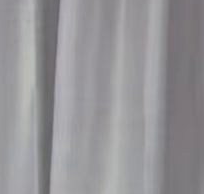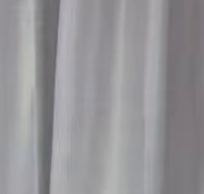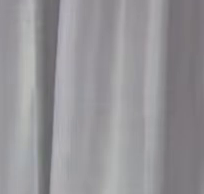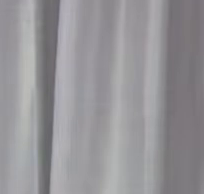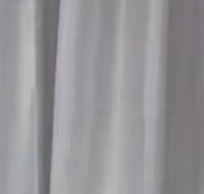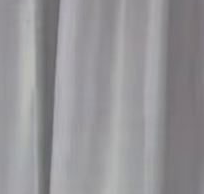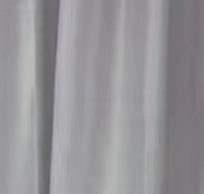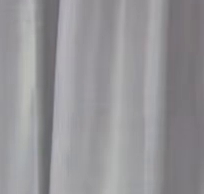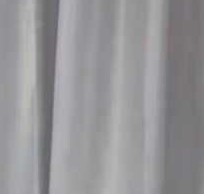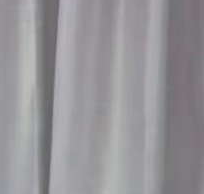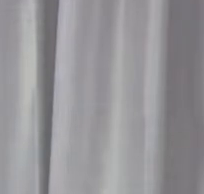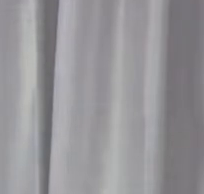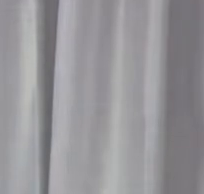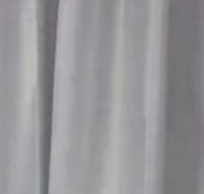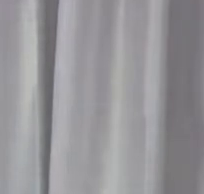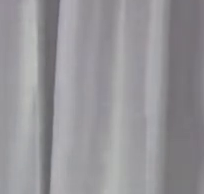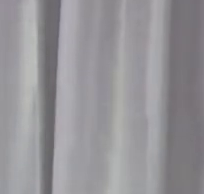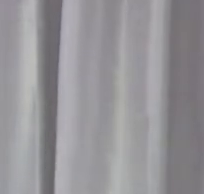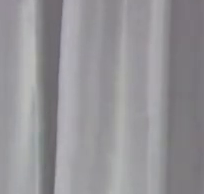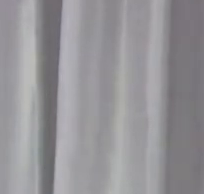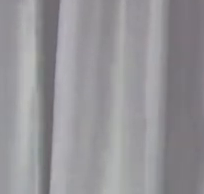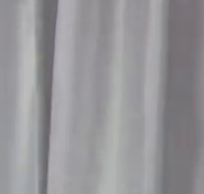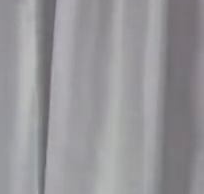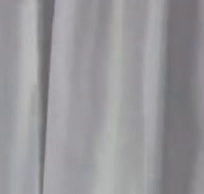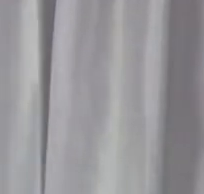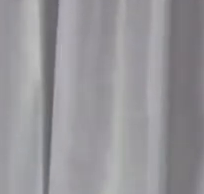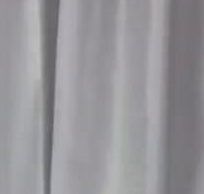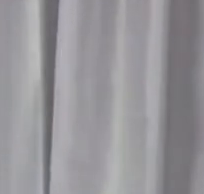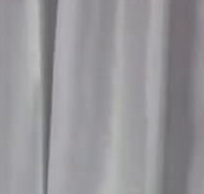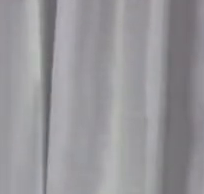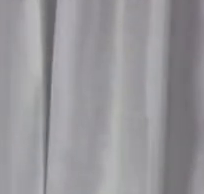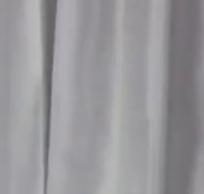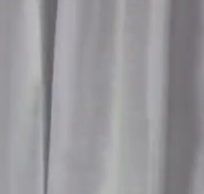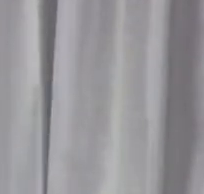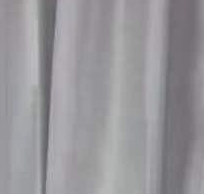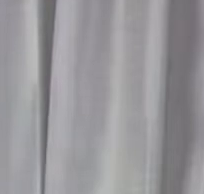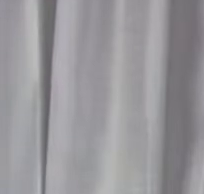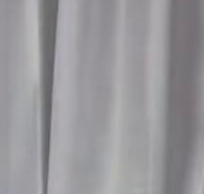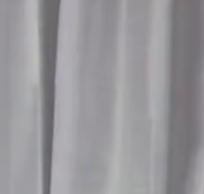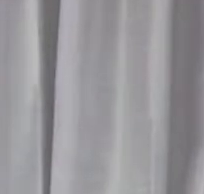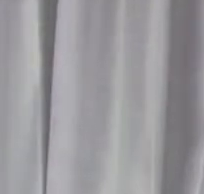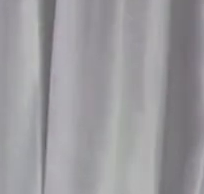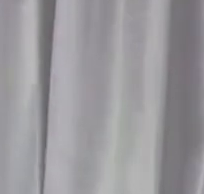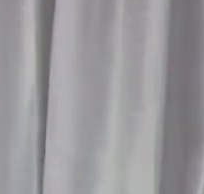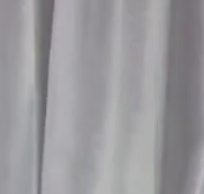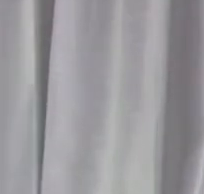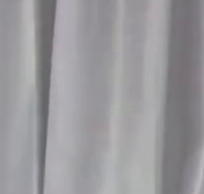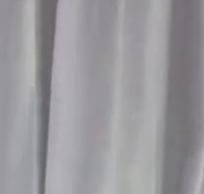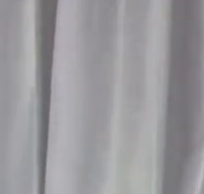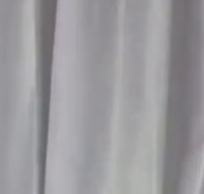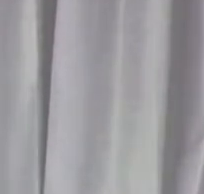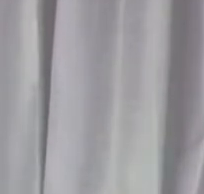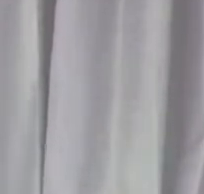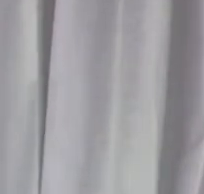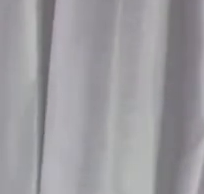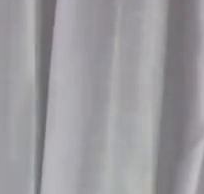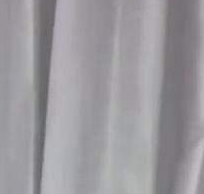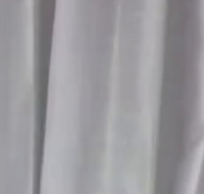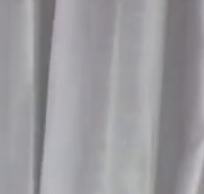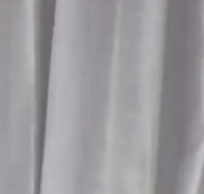service here at Havenhill Baptist Church, and Good Friday because the greatest